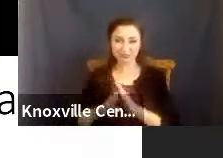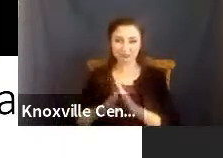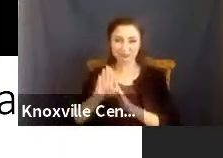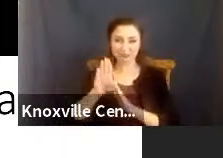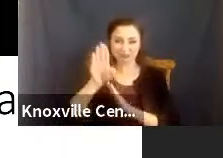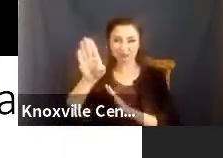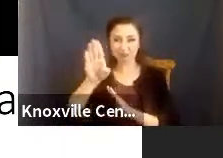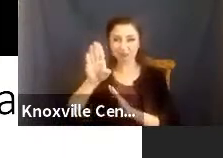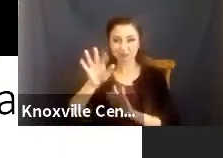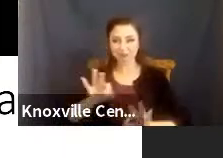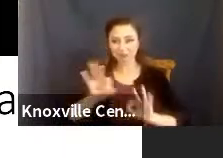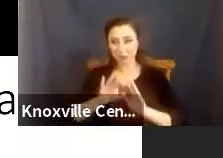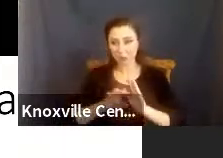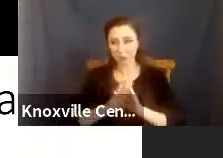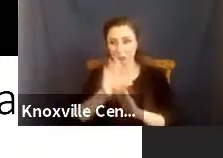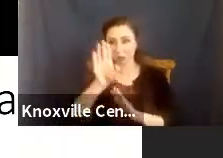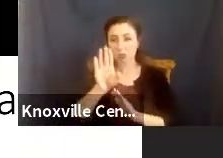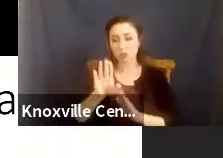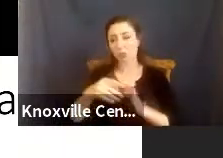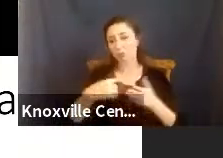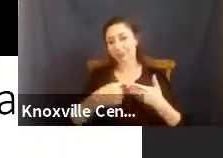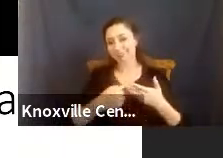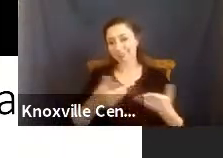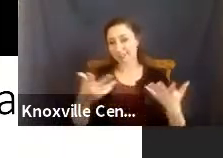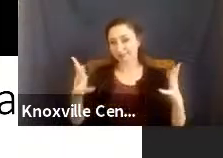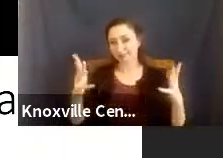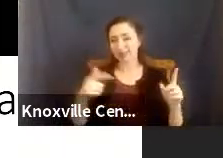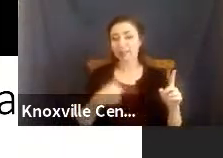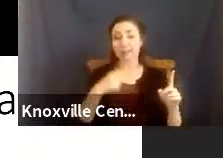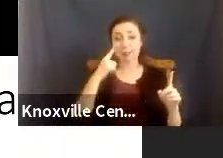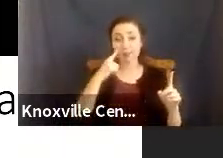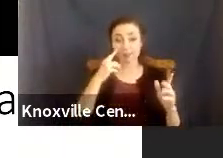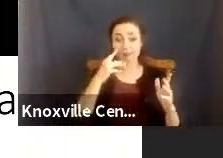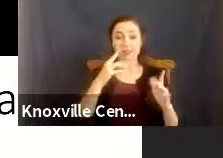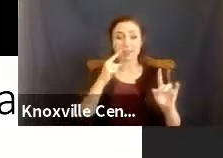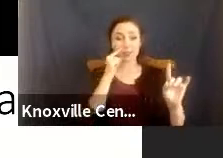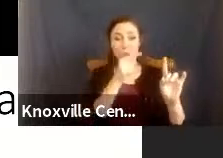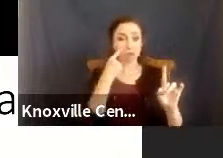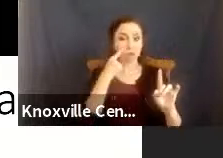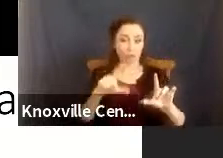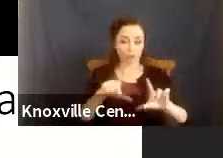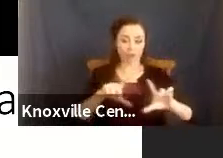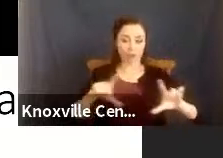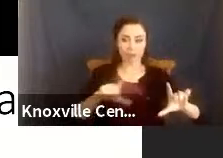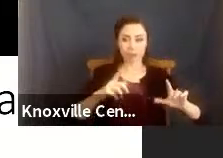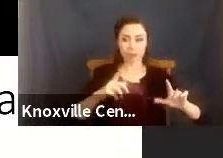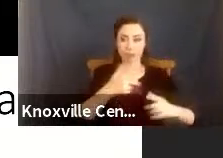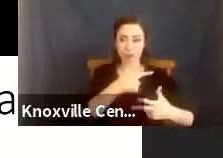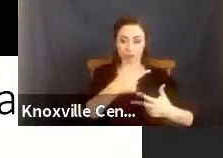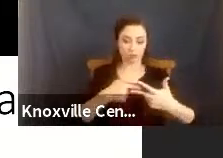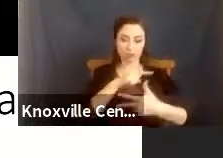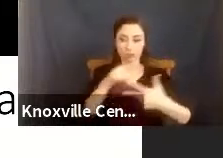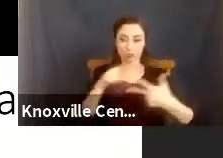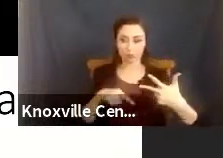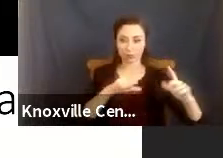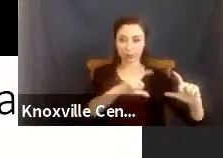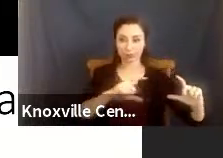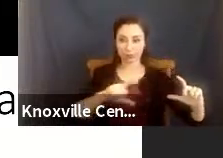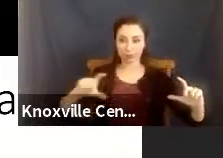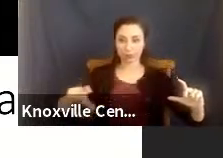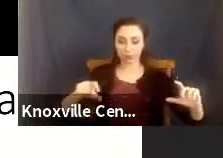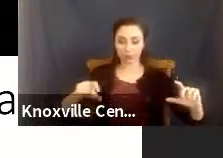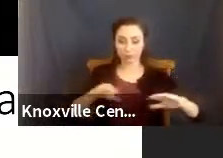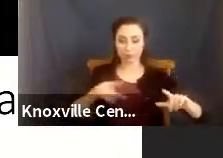which we've spoken about. And then I think the point to make on the bottom 3 tiles is that, you know, it's not that they've